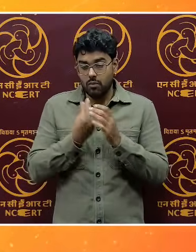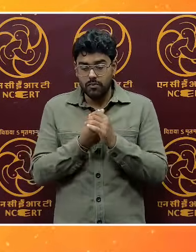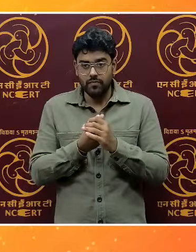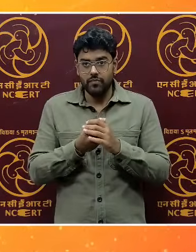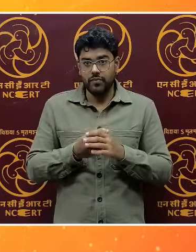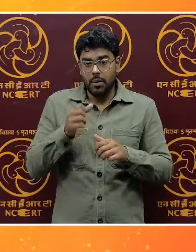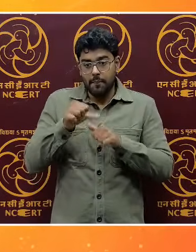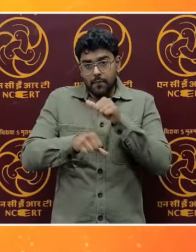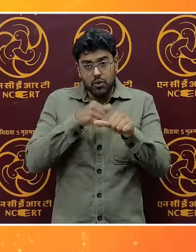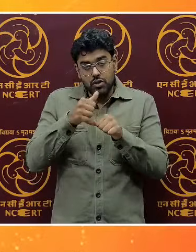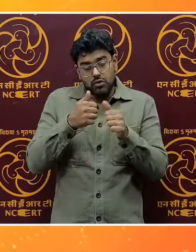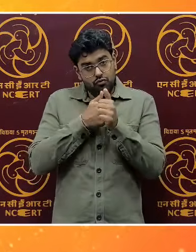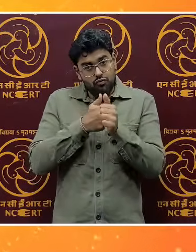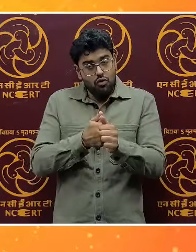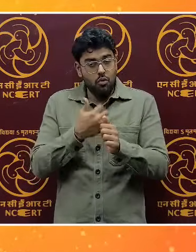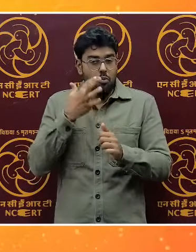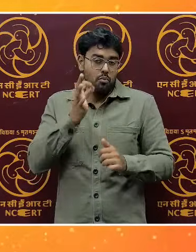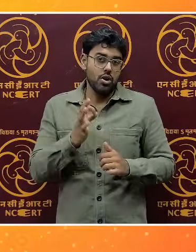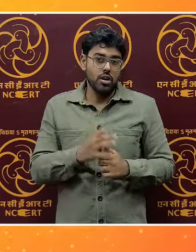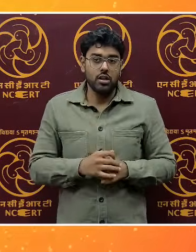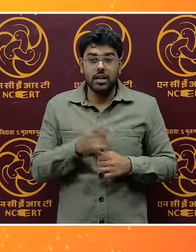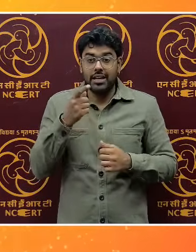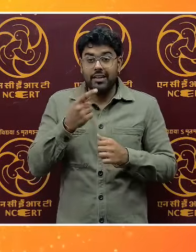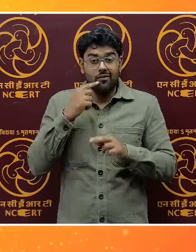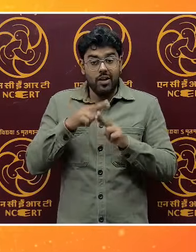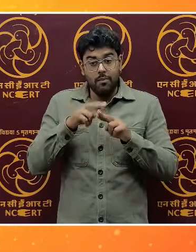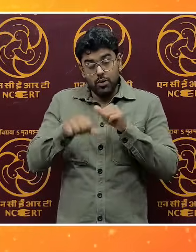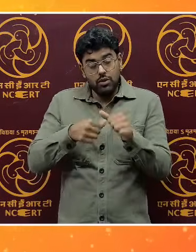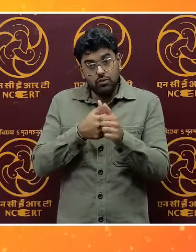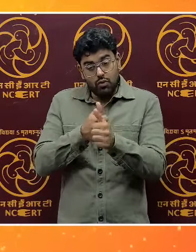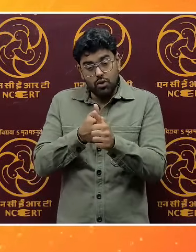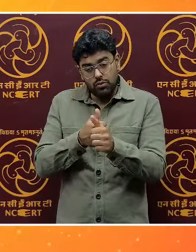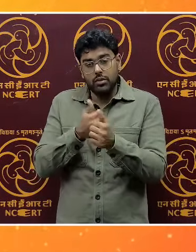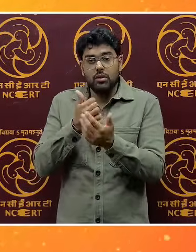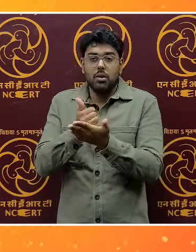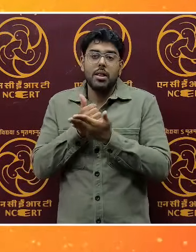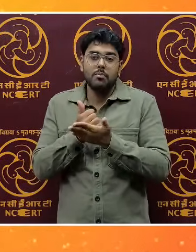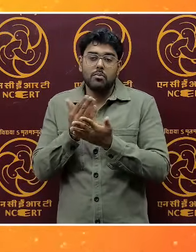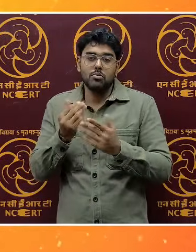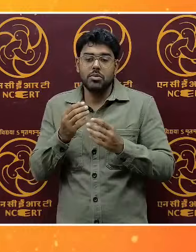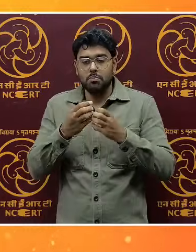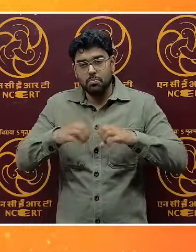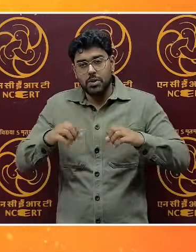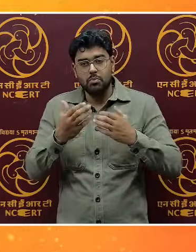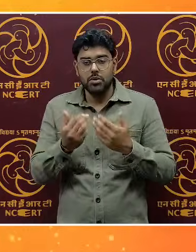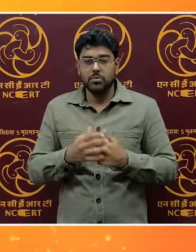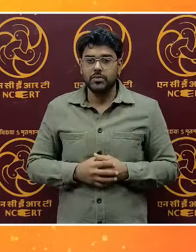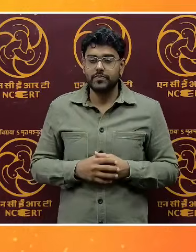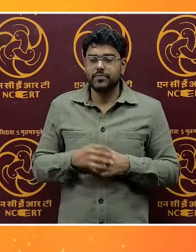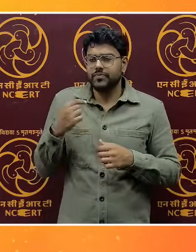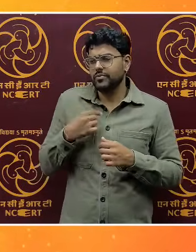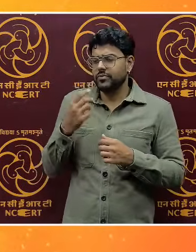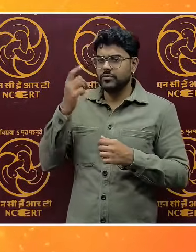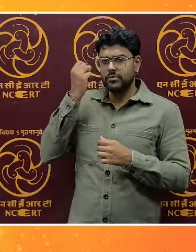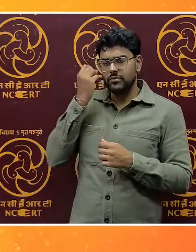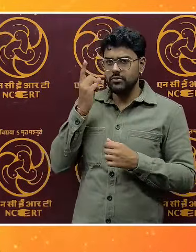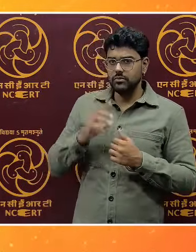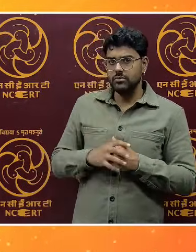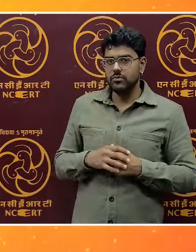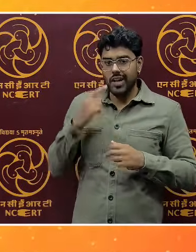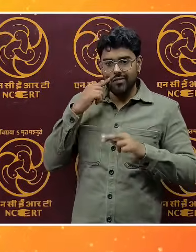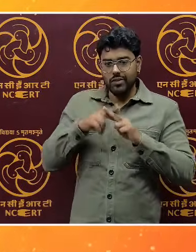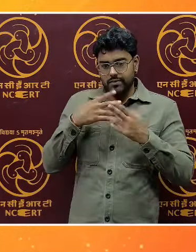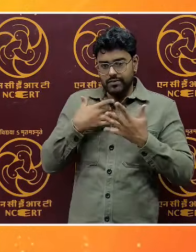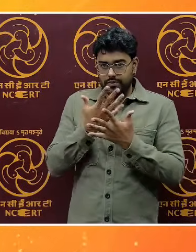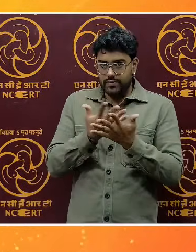some processes, with the help of that we can separate the constituent out. So ma'am, I have figured out this thing, that when we are